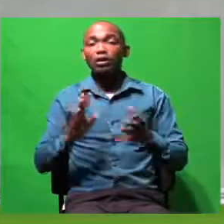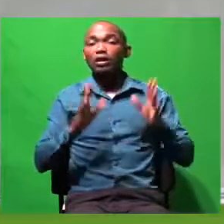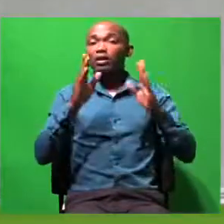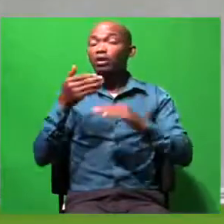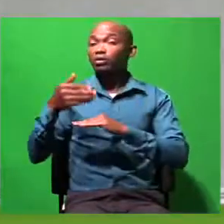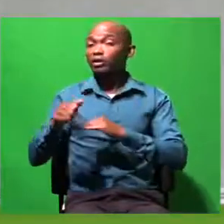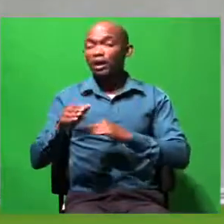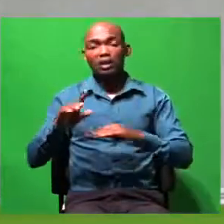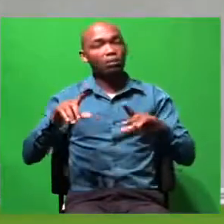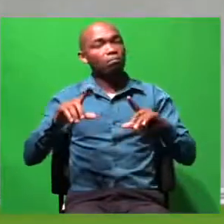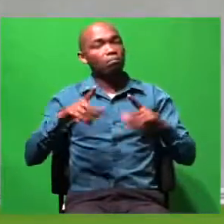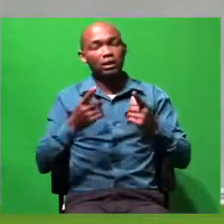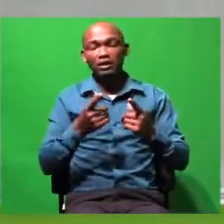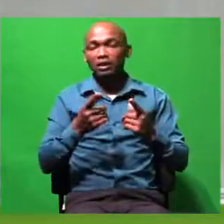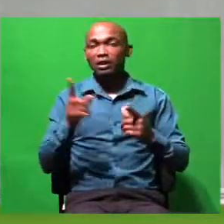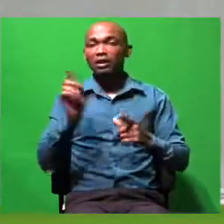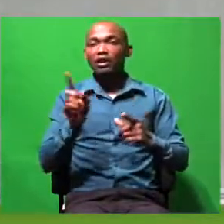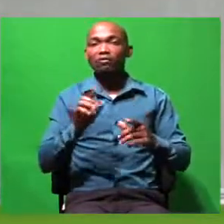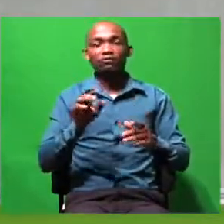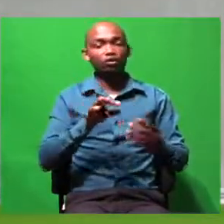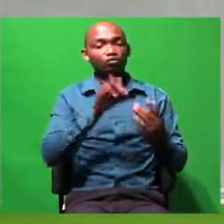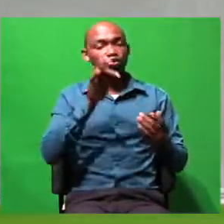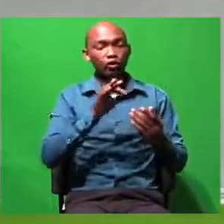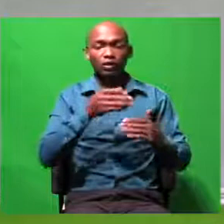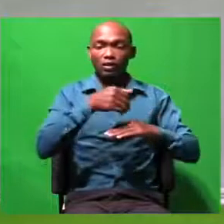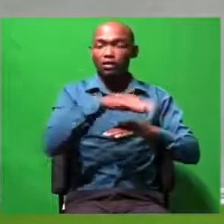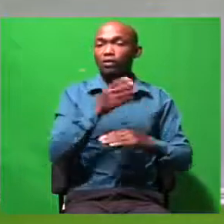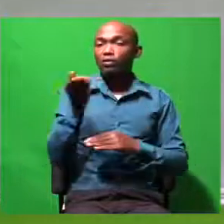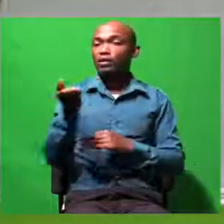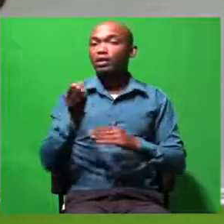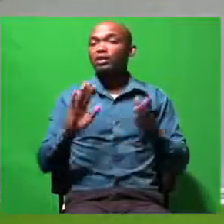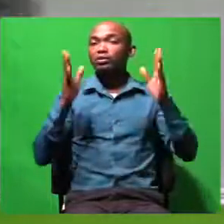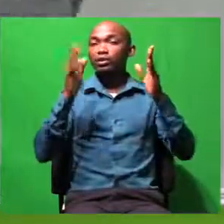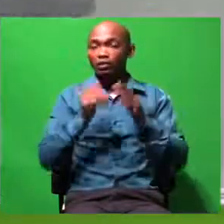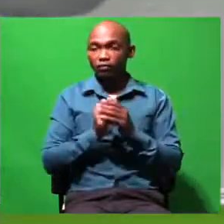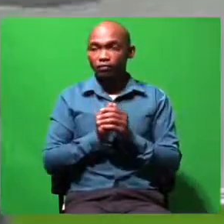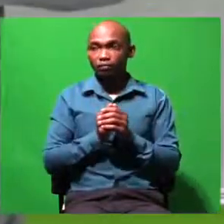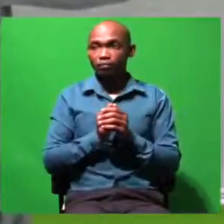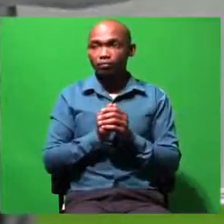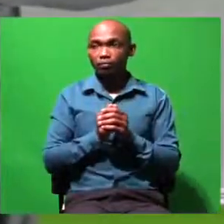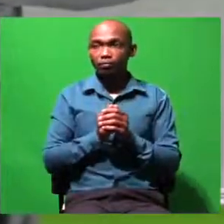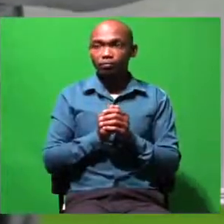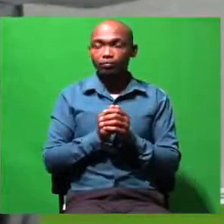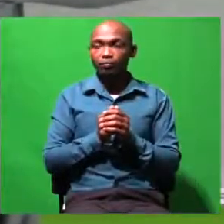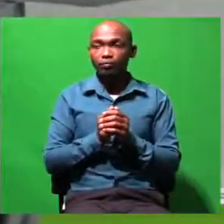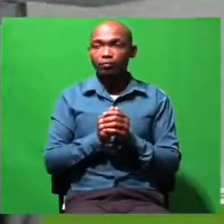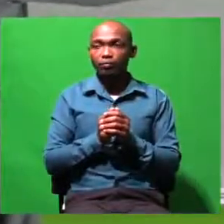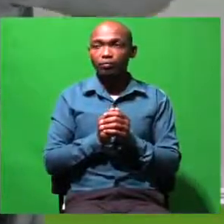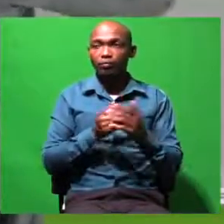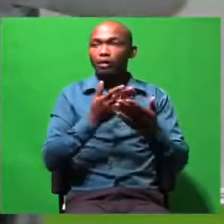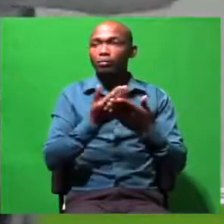live there due to many things. Maybe due to divorce of their